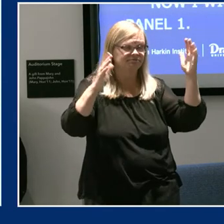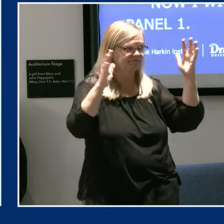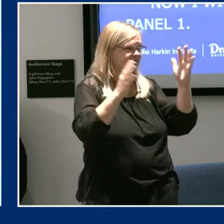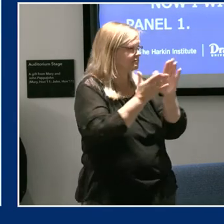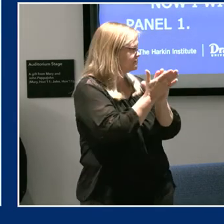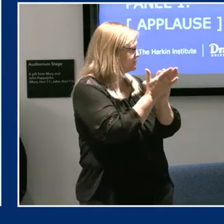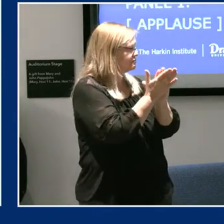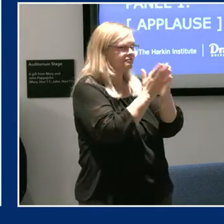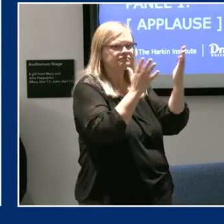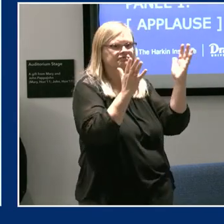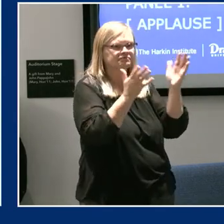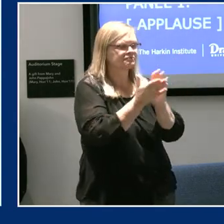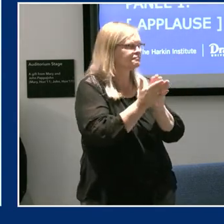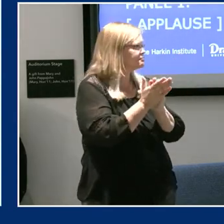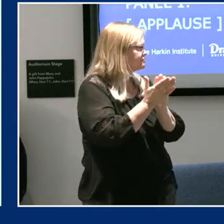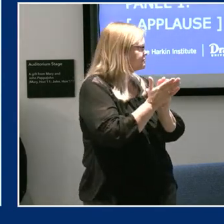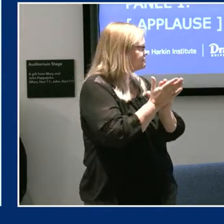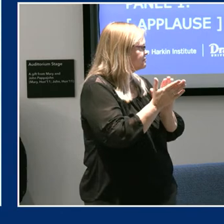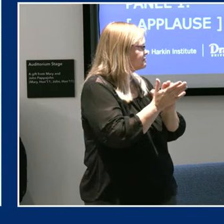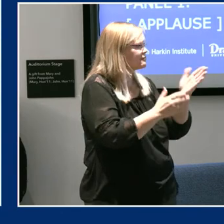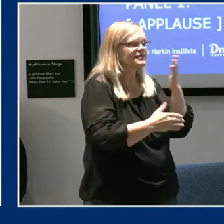Oh, thank you very much, Raina.